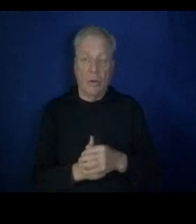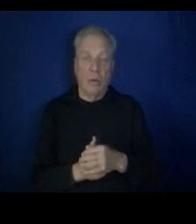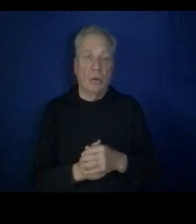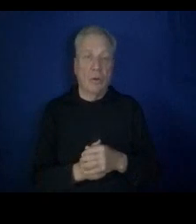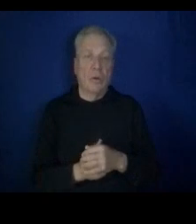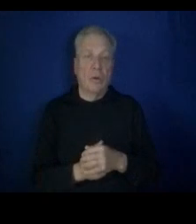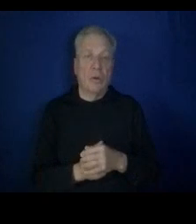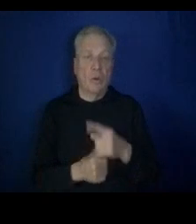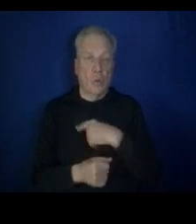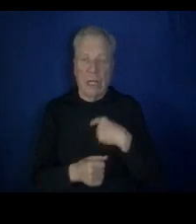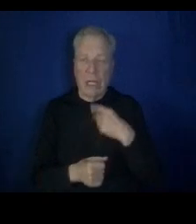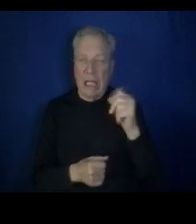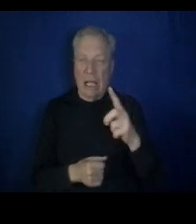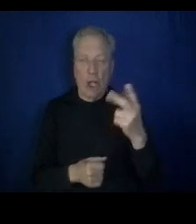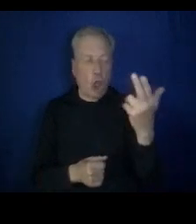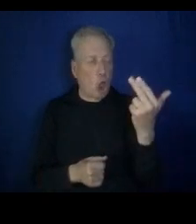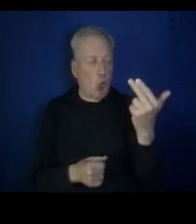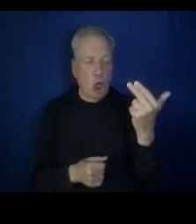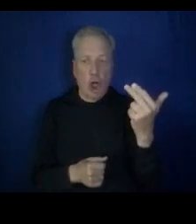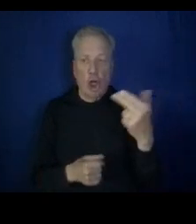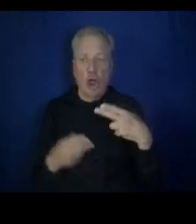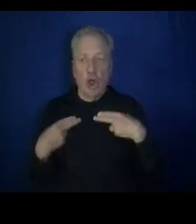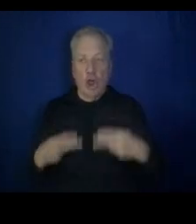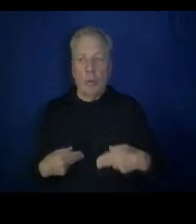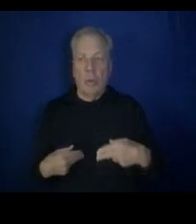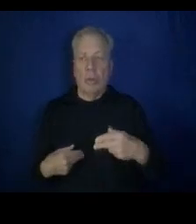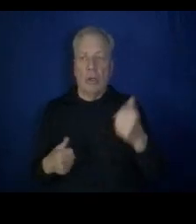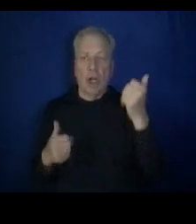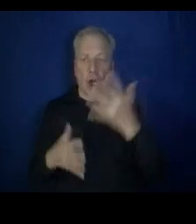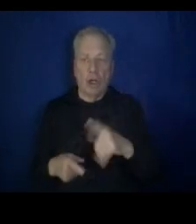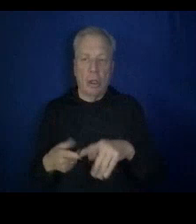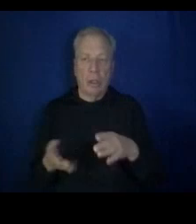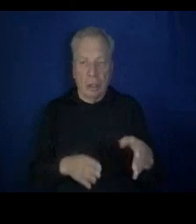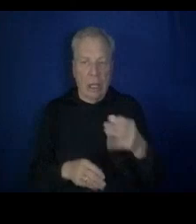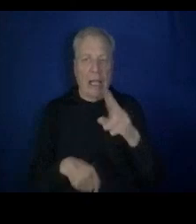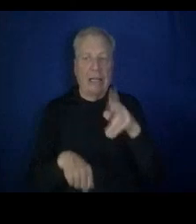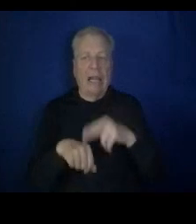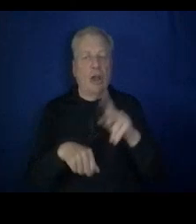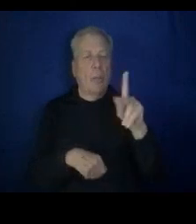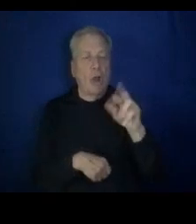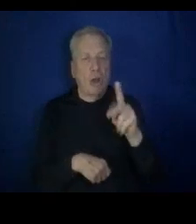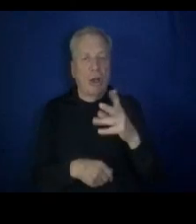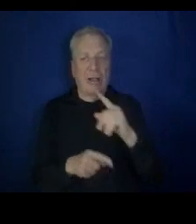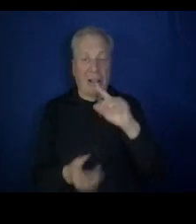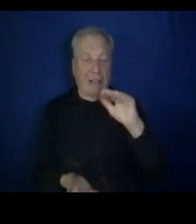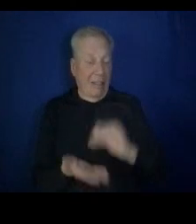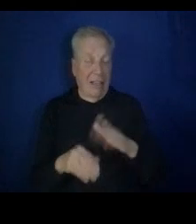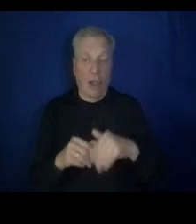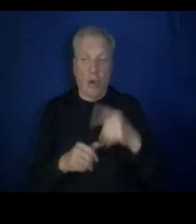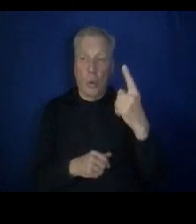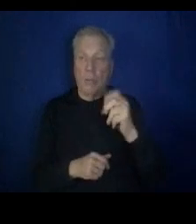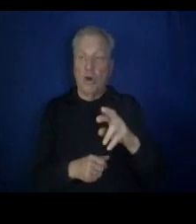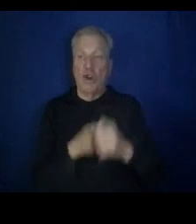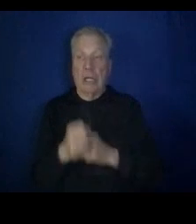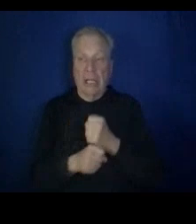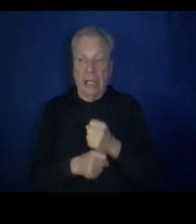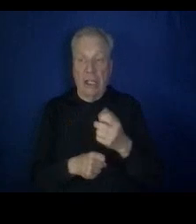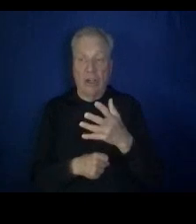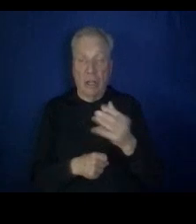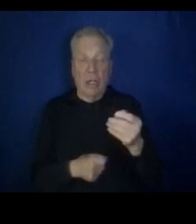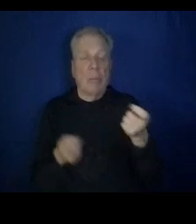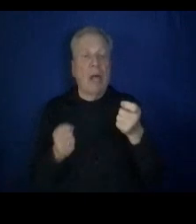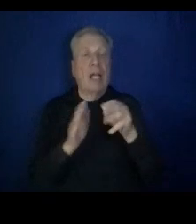we've had 13 human-caused bear mortalities in Yellowstone National Park. That's less than 1 per year.